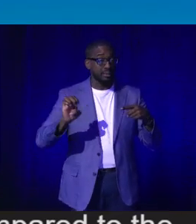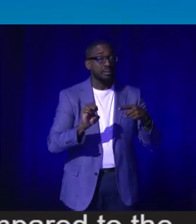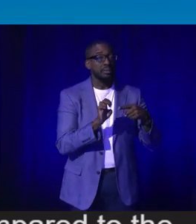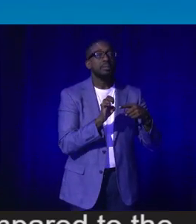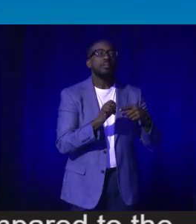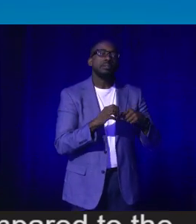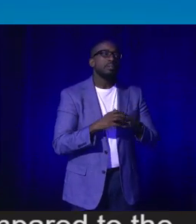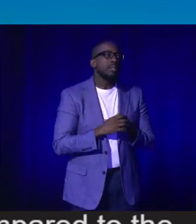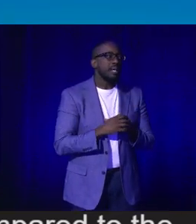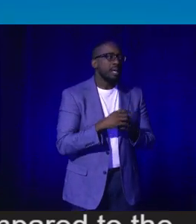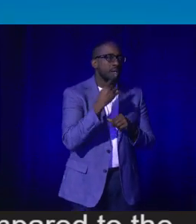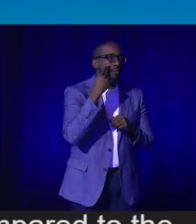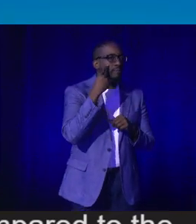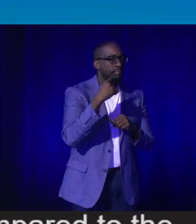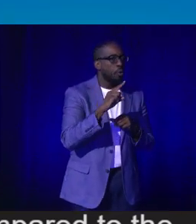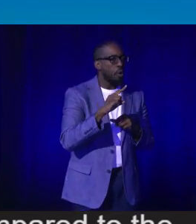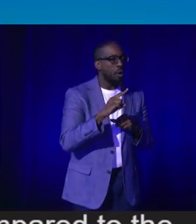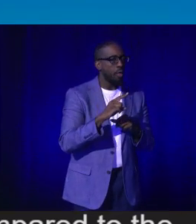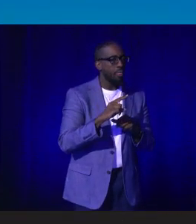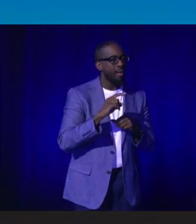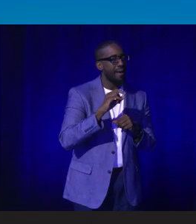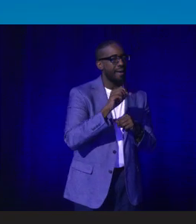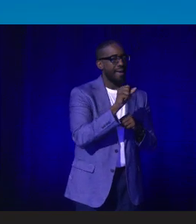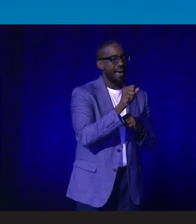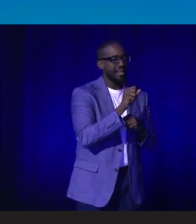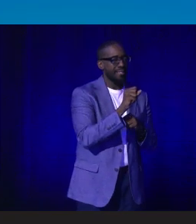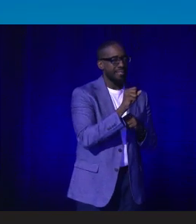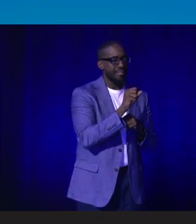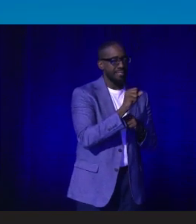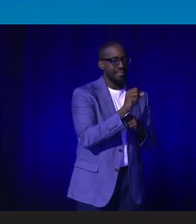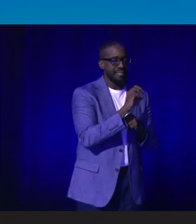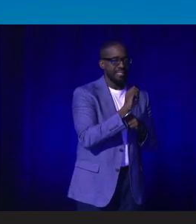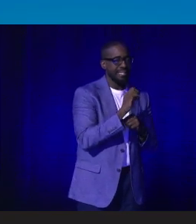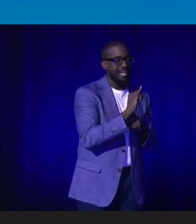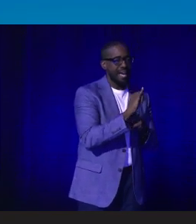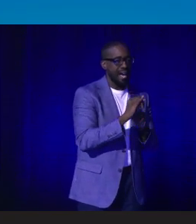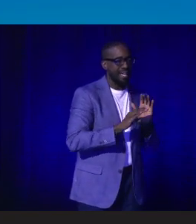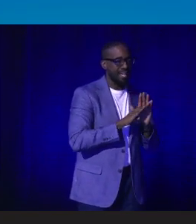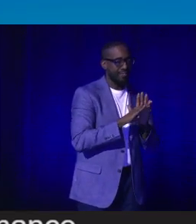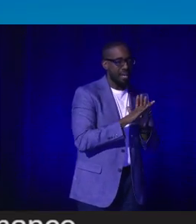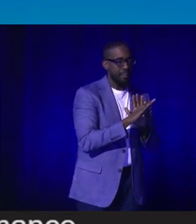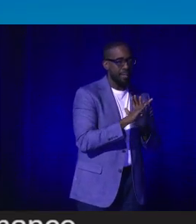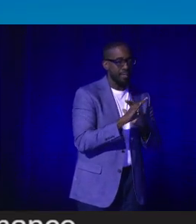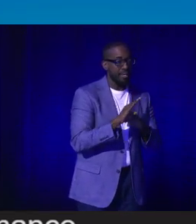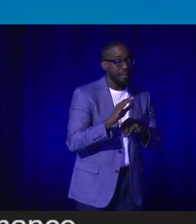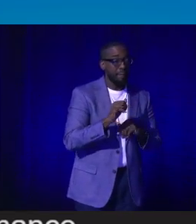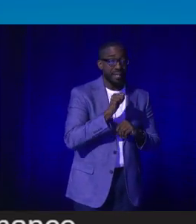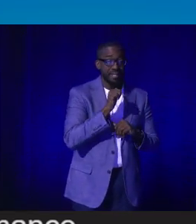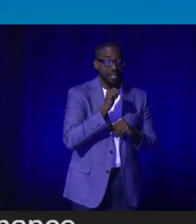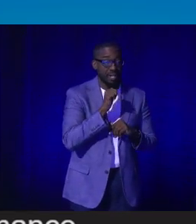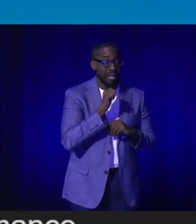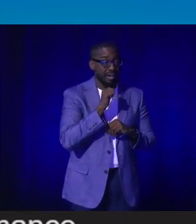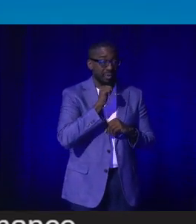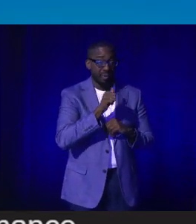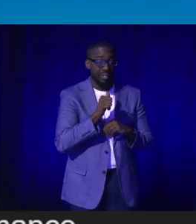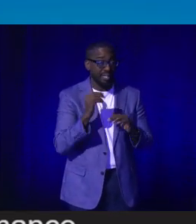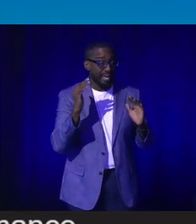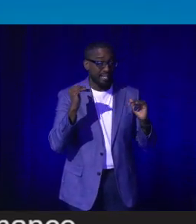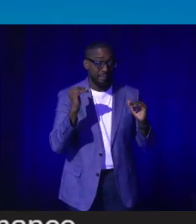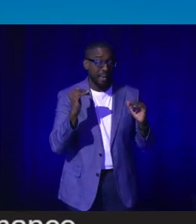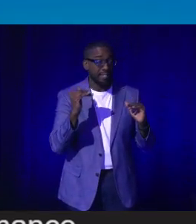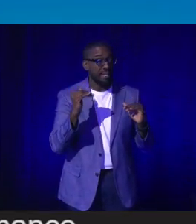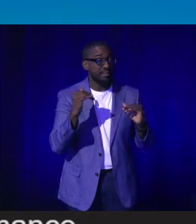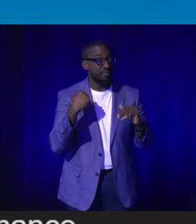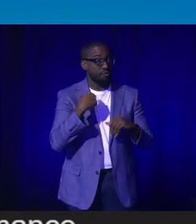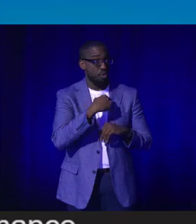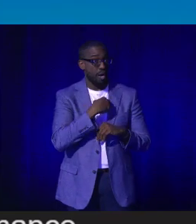performance and also SEI development. But this is sort of an unexpected thing that we should look